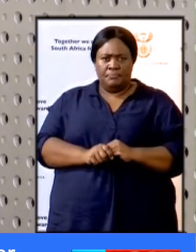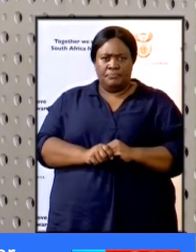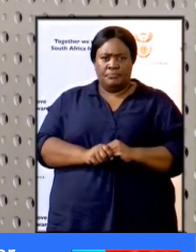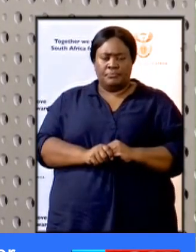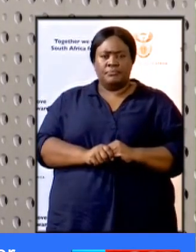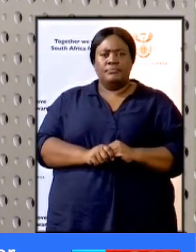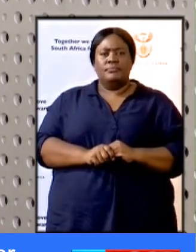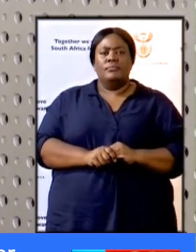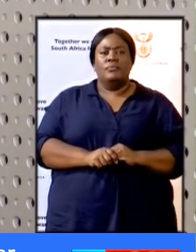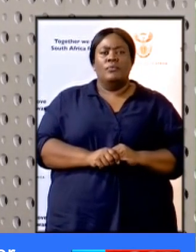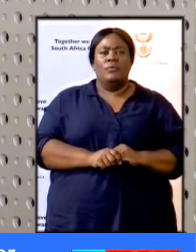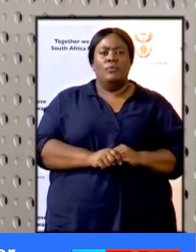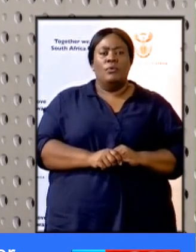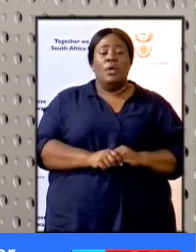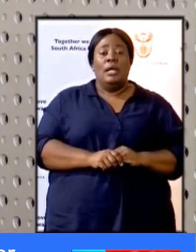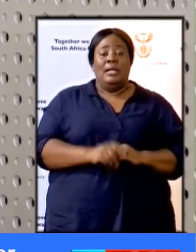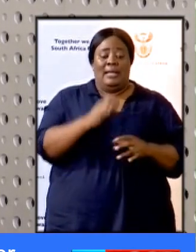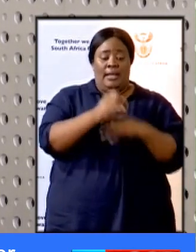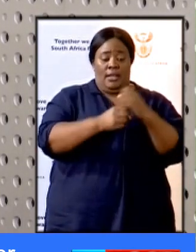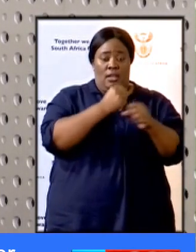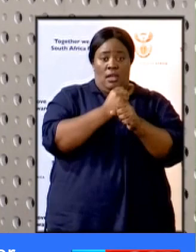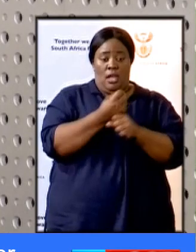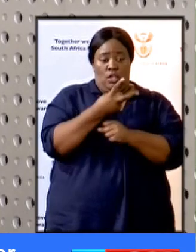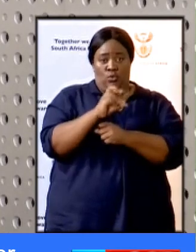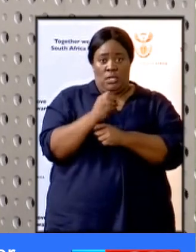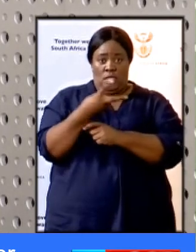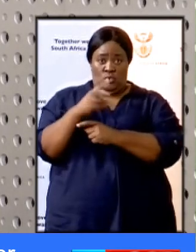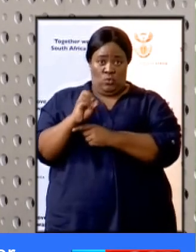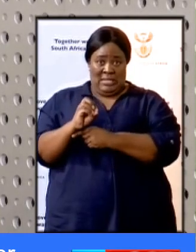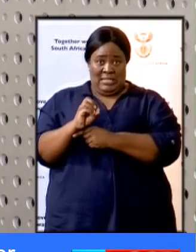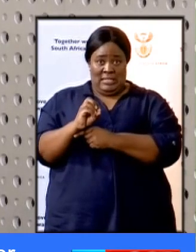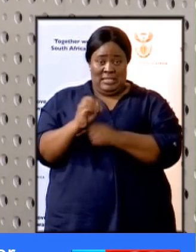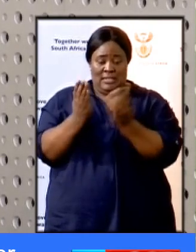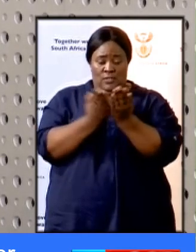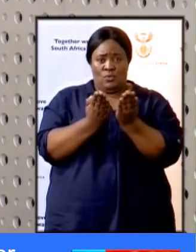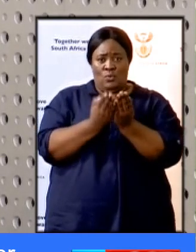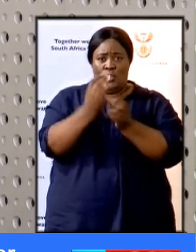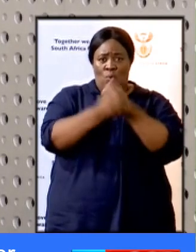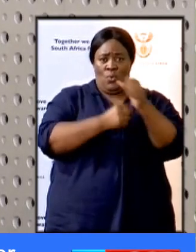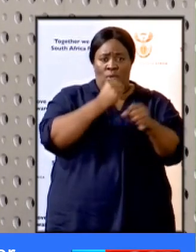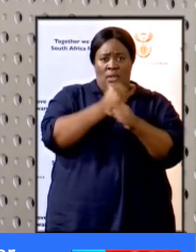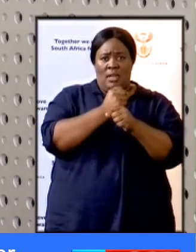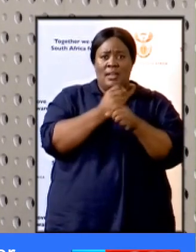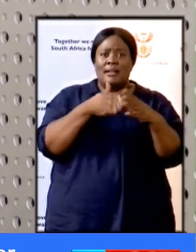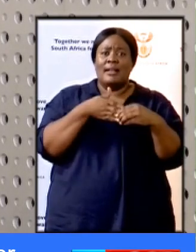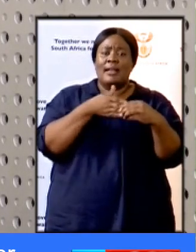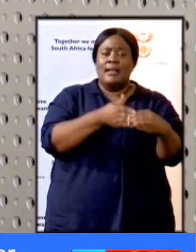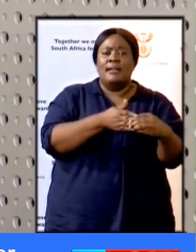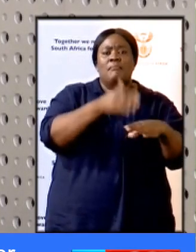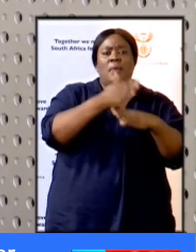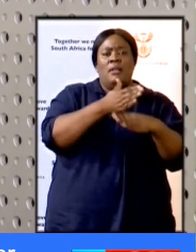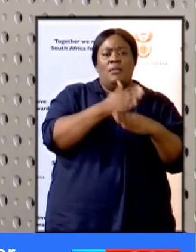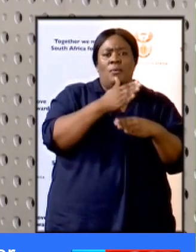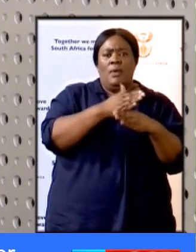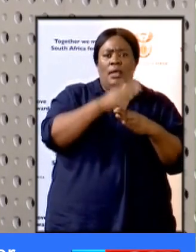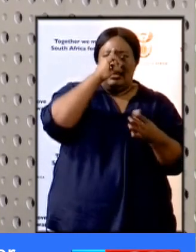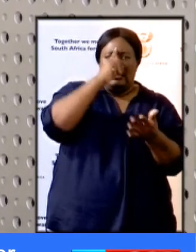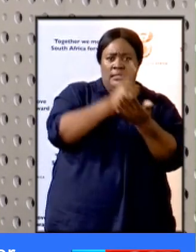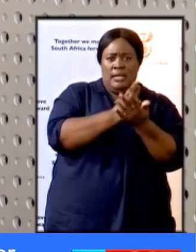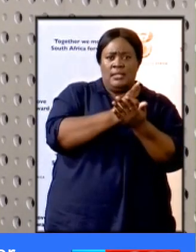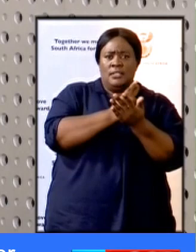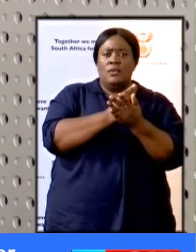On the 2020 academic year, guided by the work and decisions of the National Command